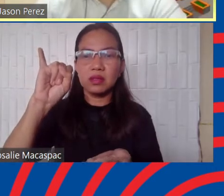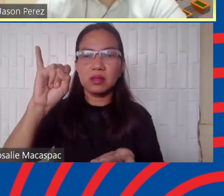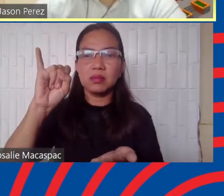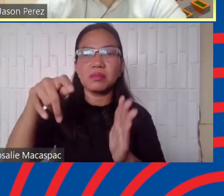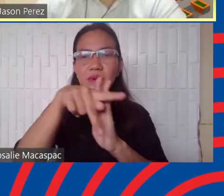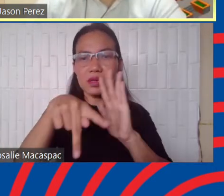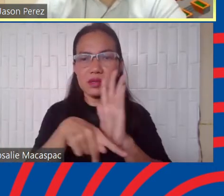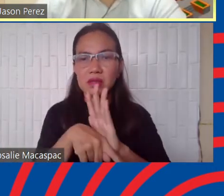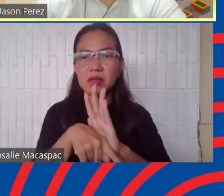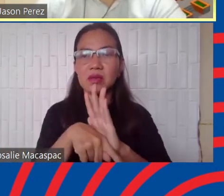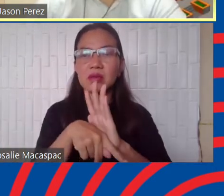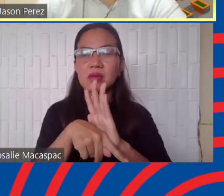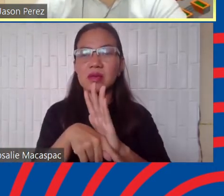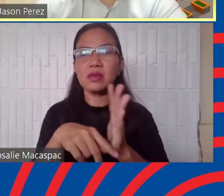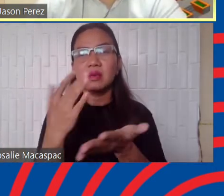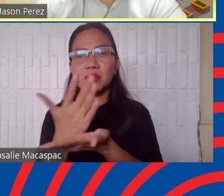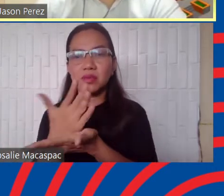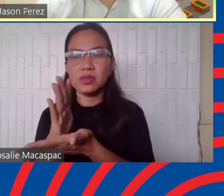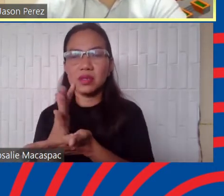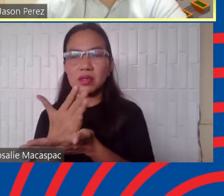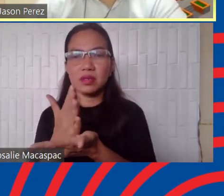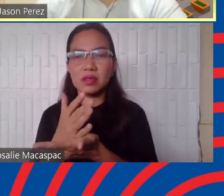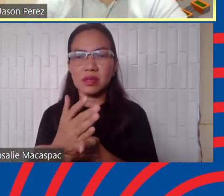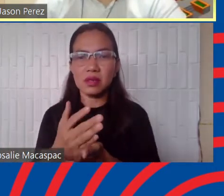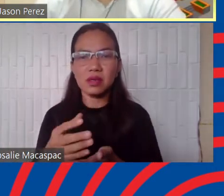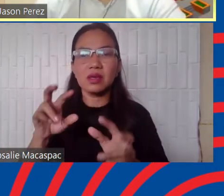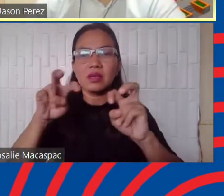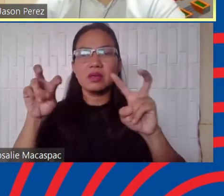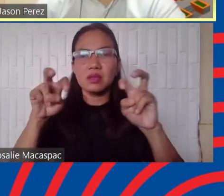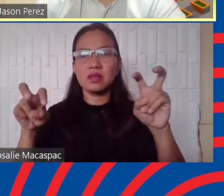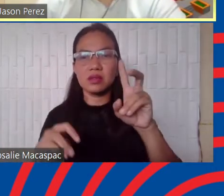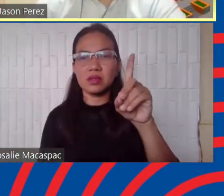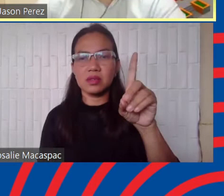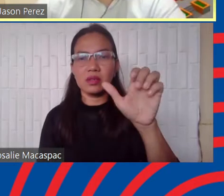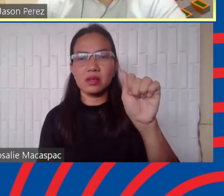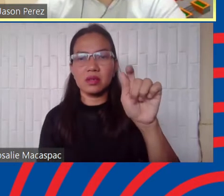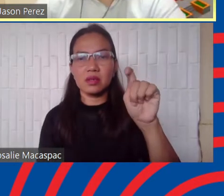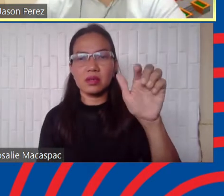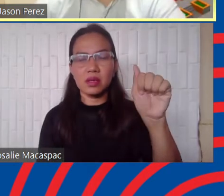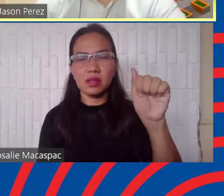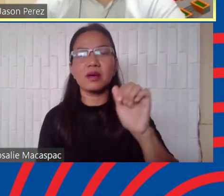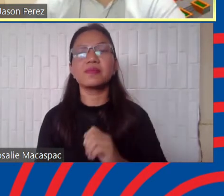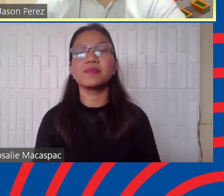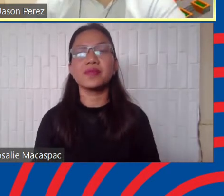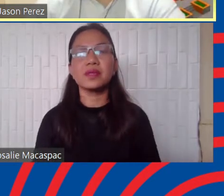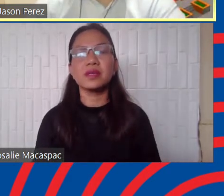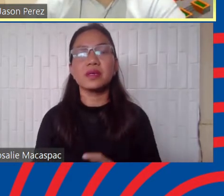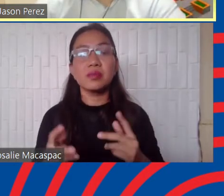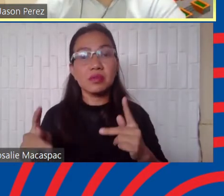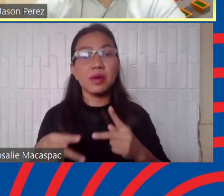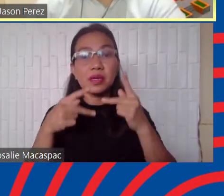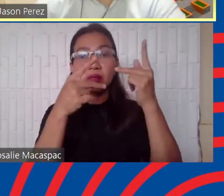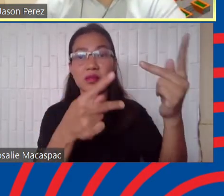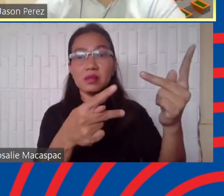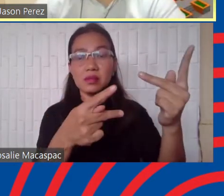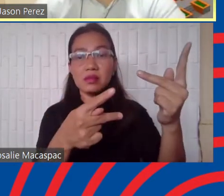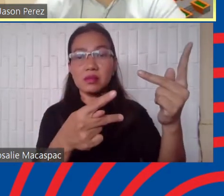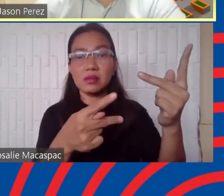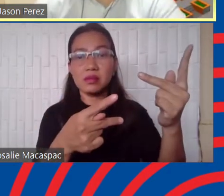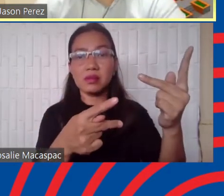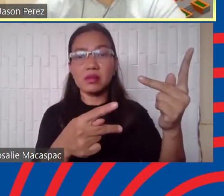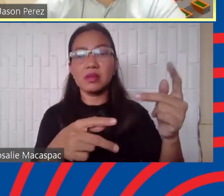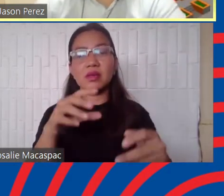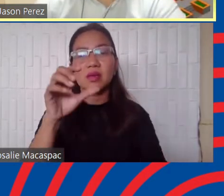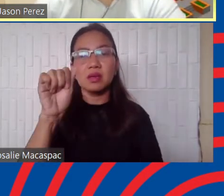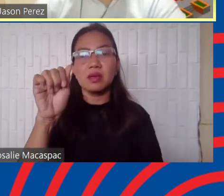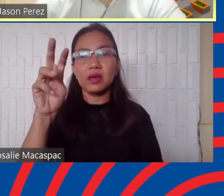about sharing research data. But of course, provided that you anonymize, no, your research data if you're